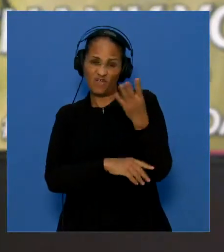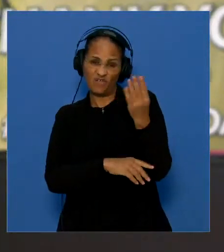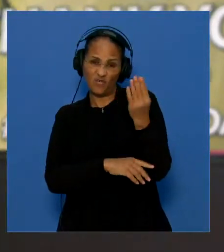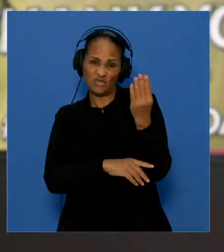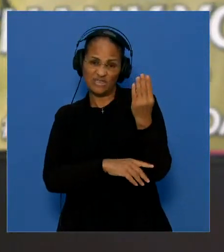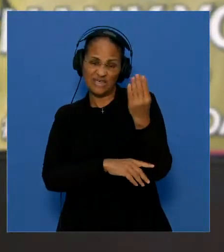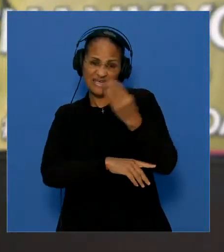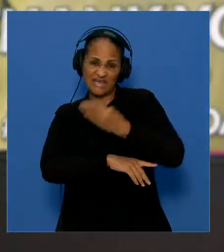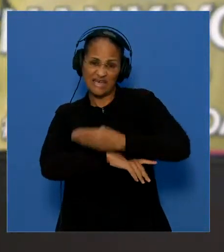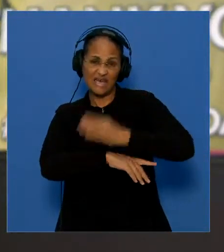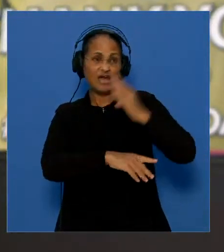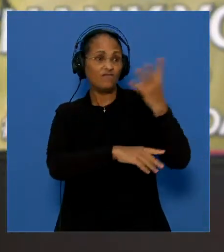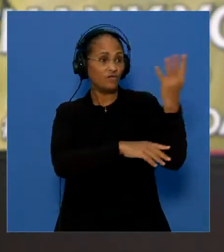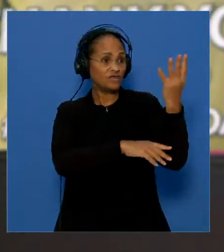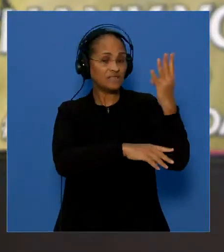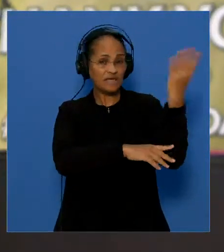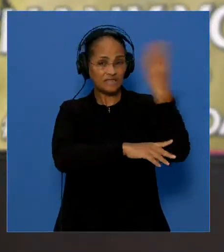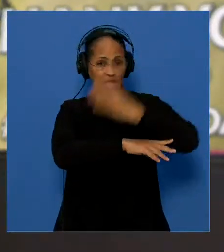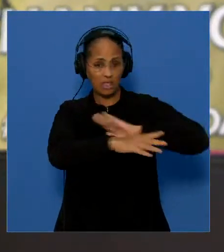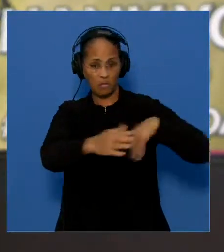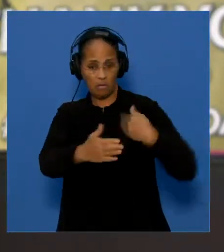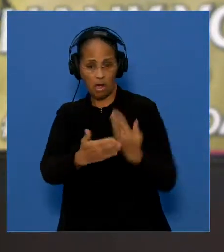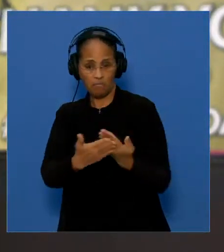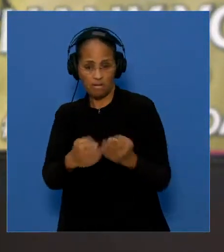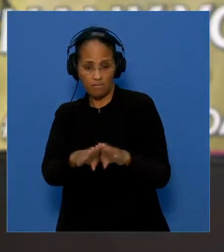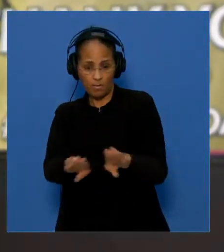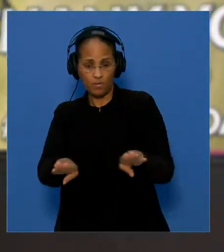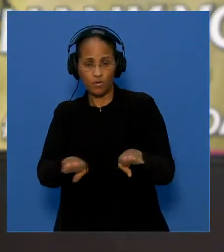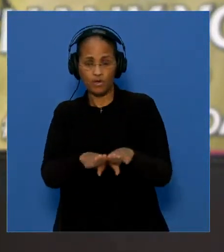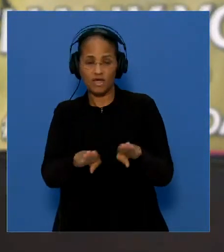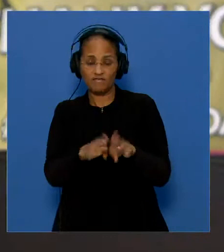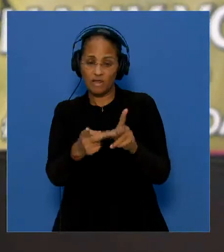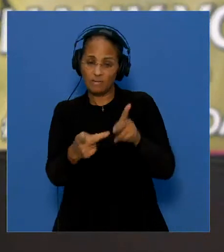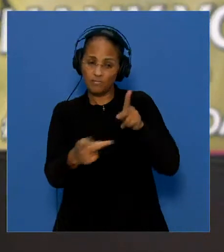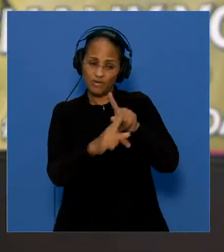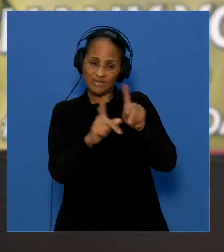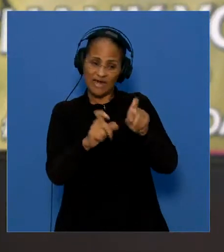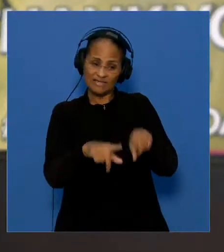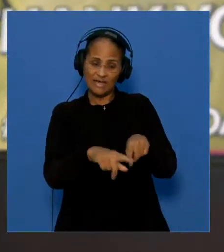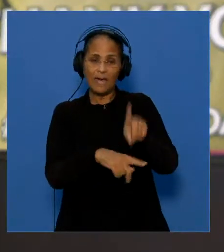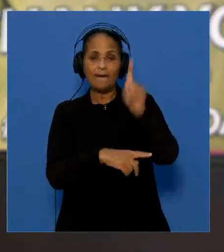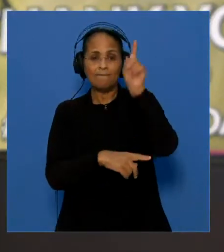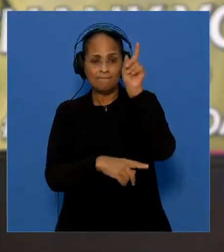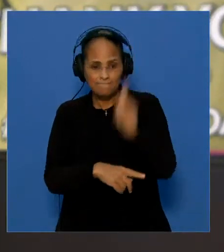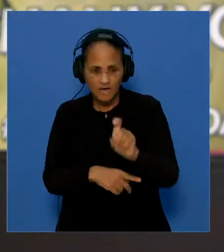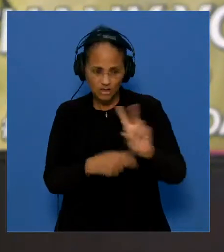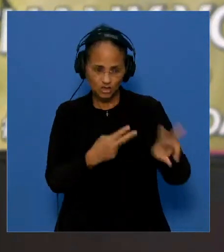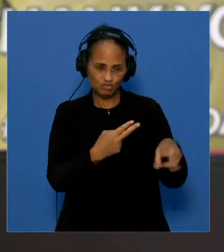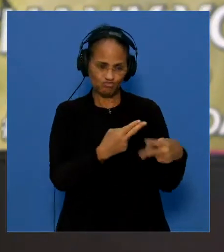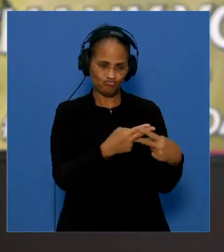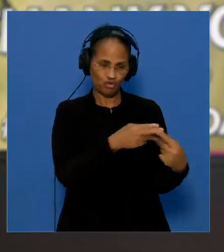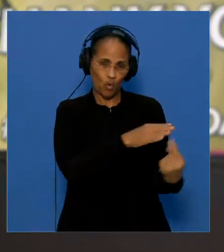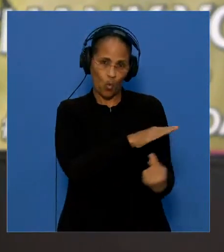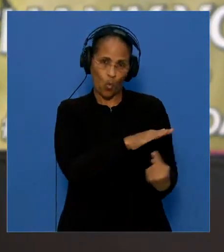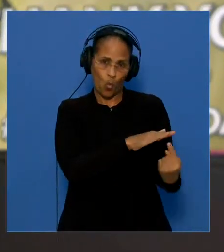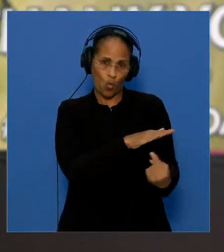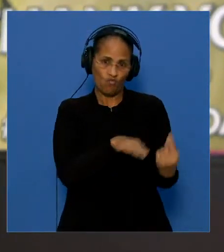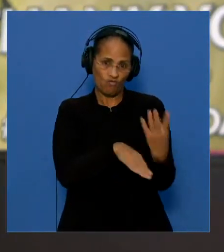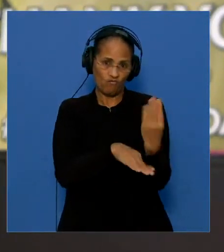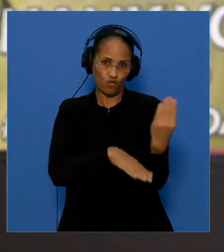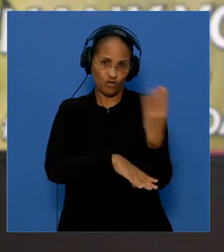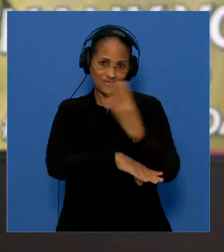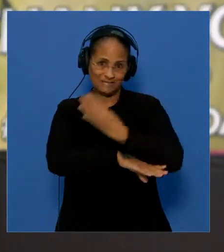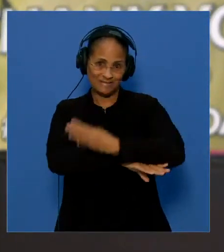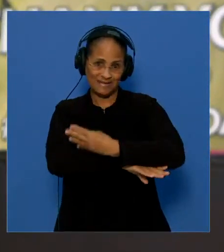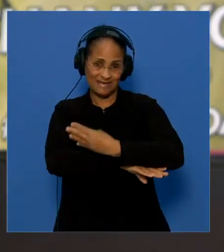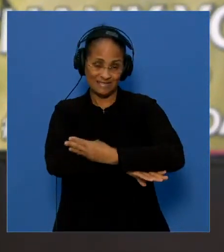their arrival in Bermuda, regardless of whether they have a pretest or not, is required to quarantine for 14 days. It